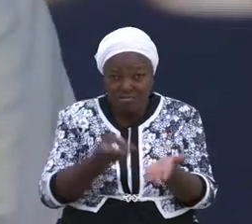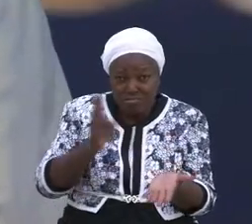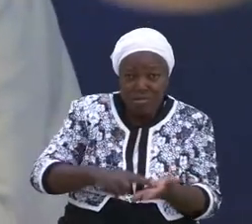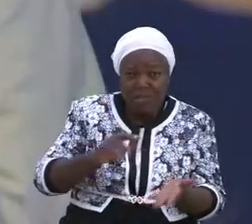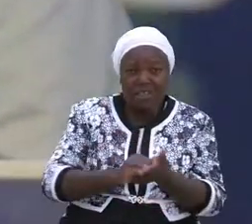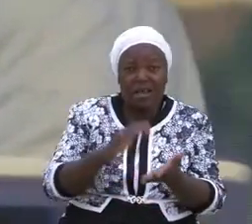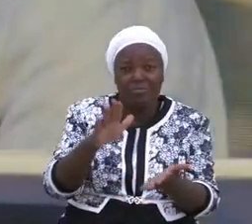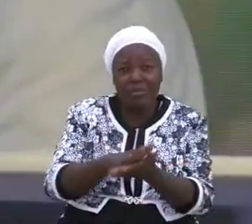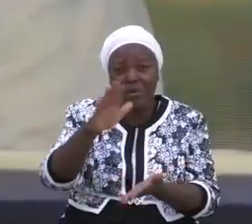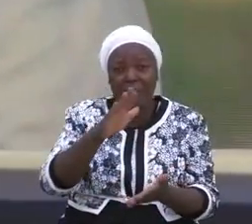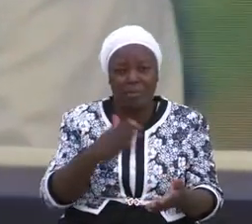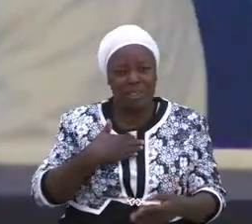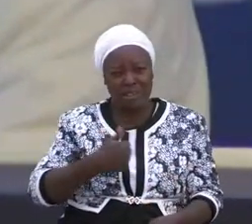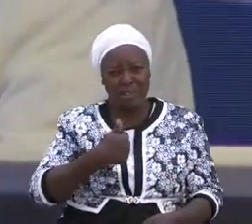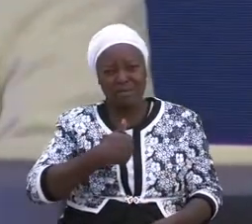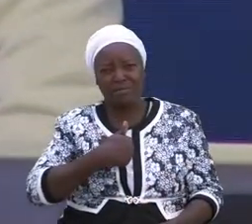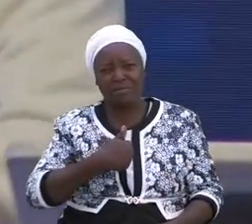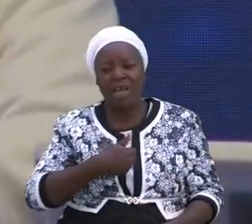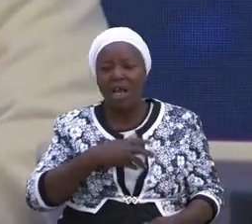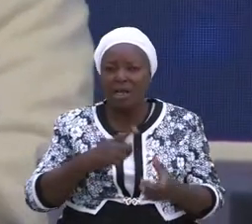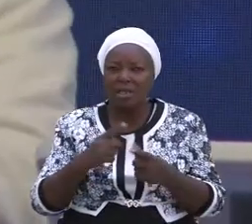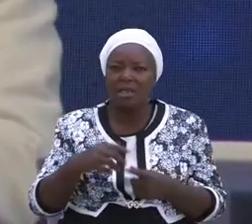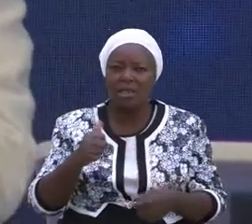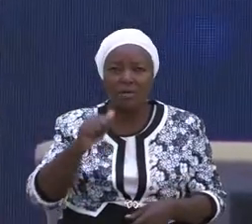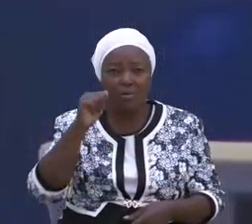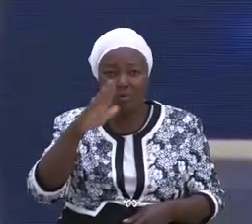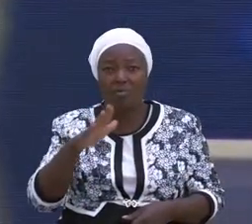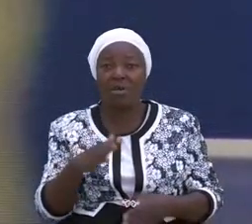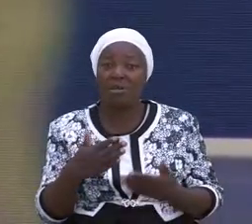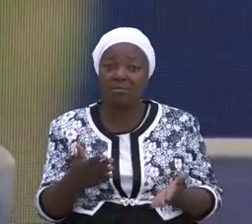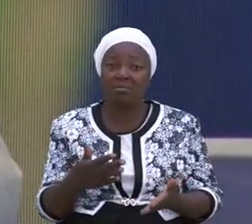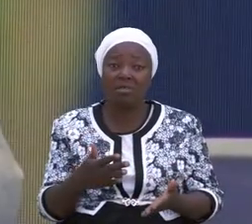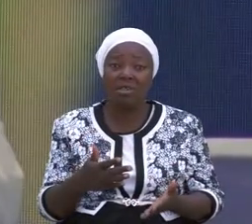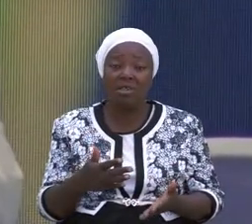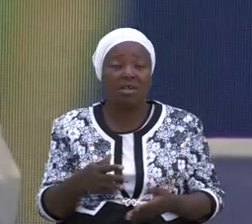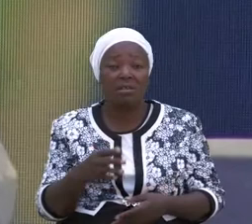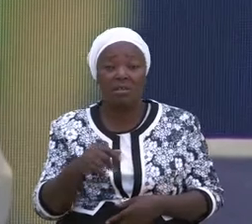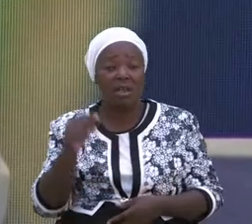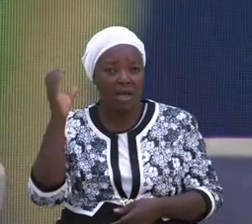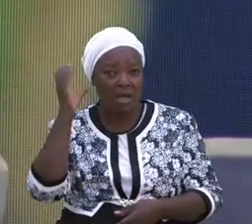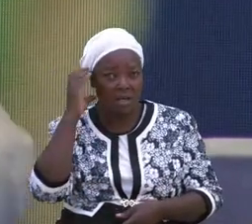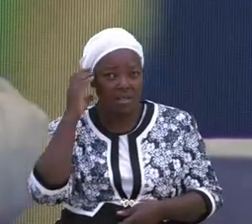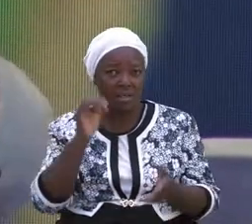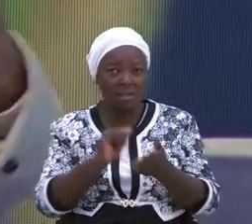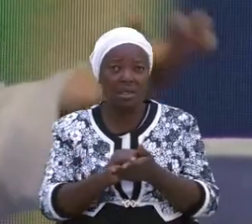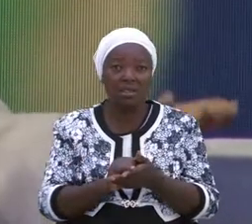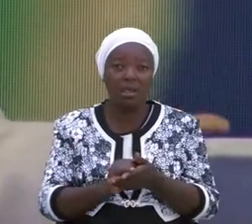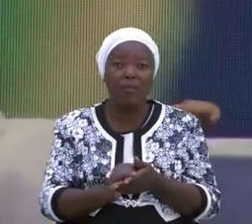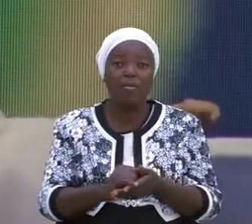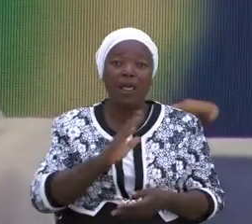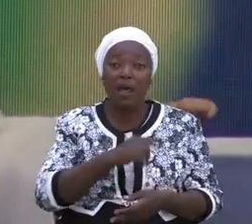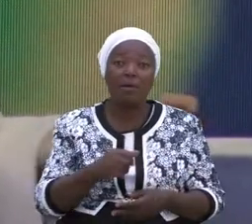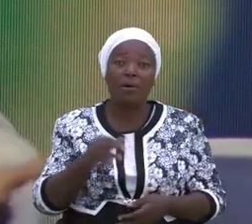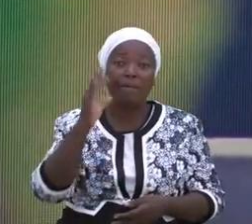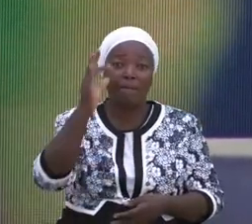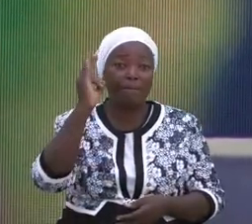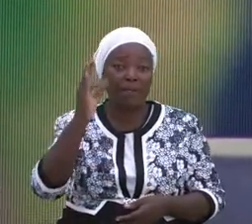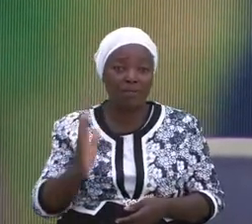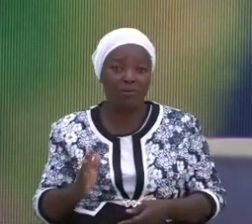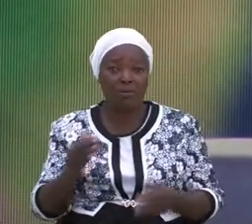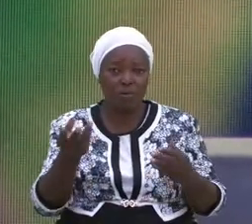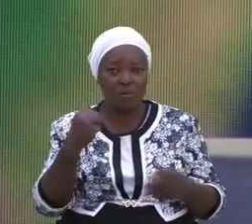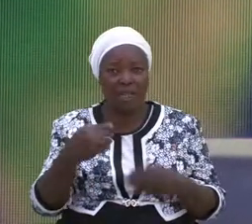woman heard where I was having a meeting. And she came. And